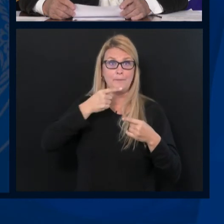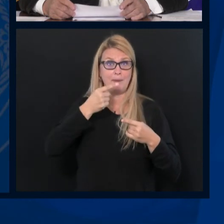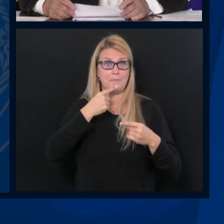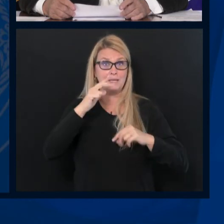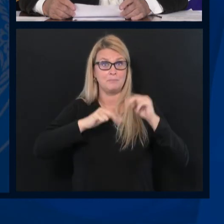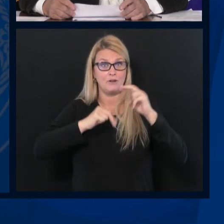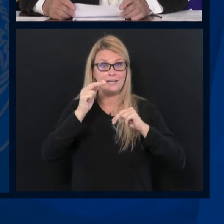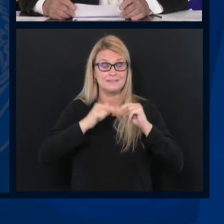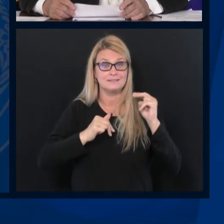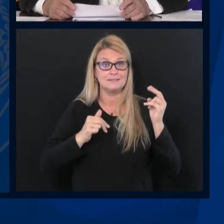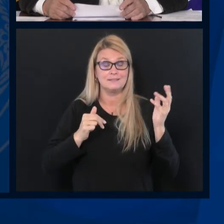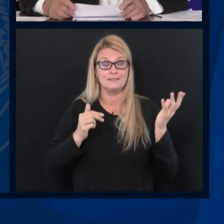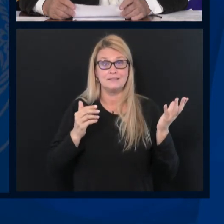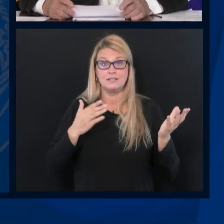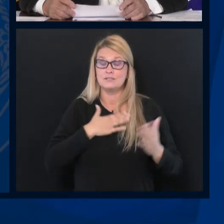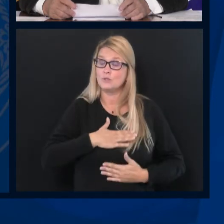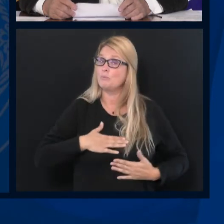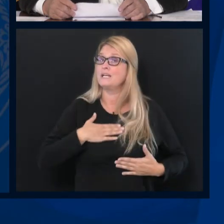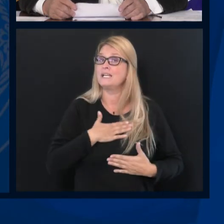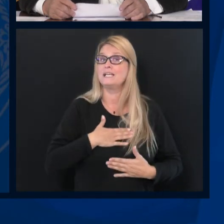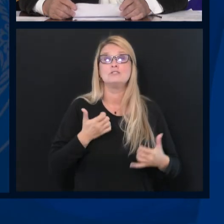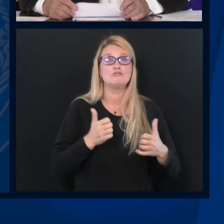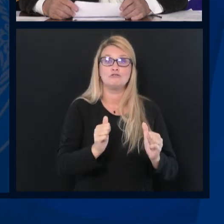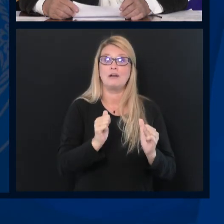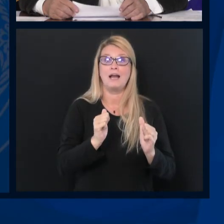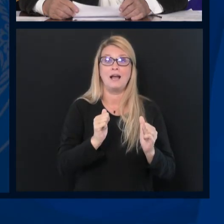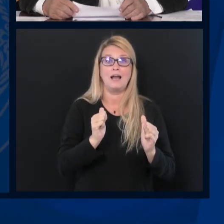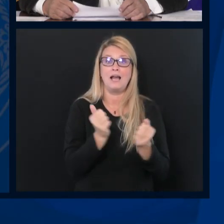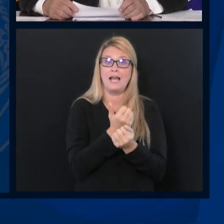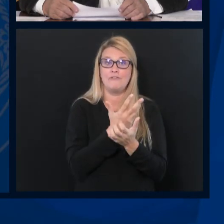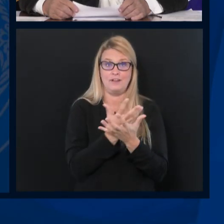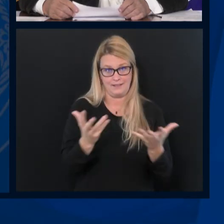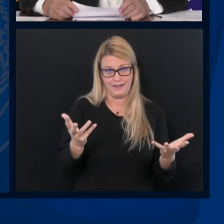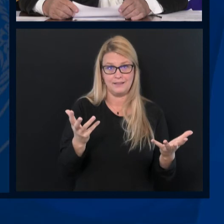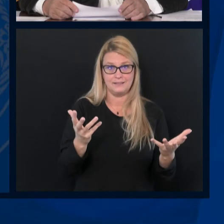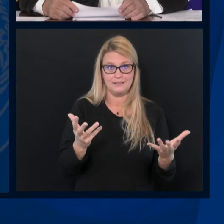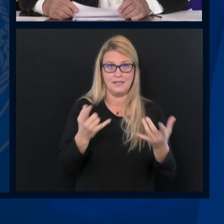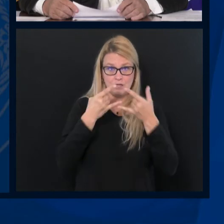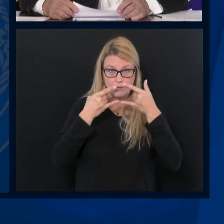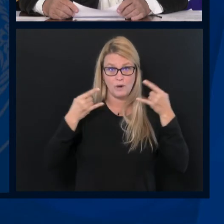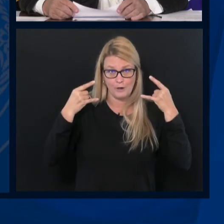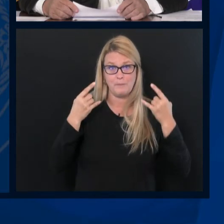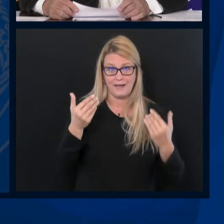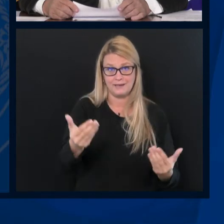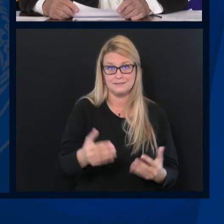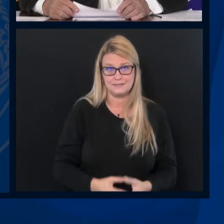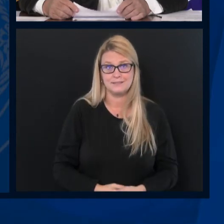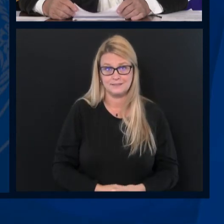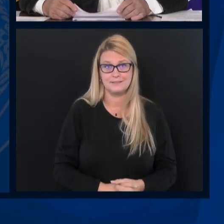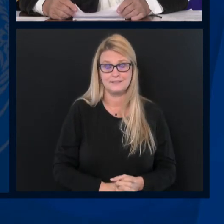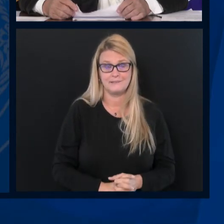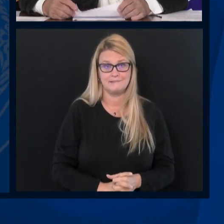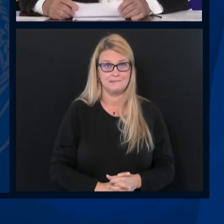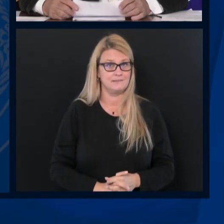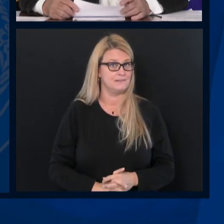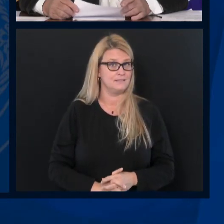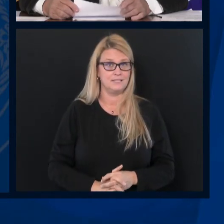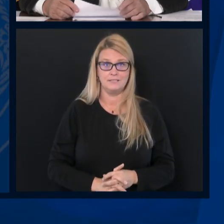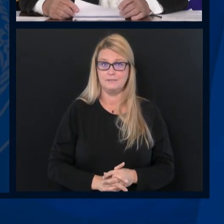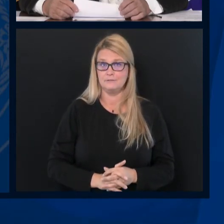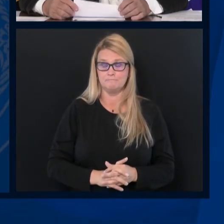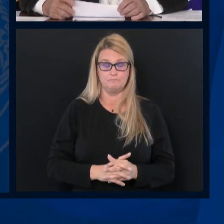so please try with all in you to We don't need this